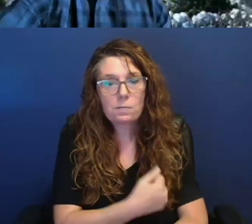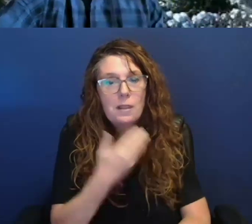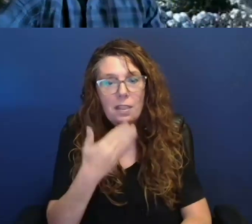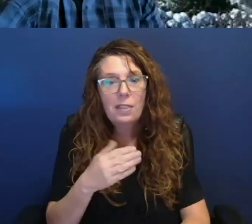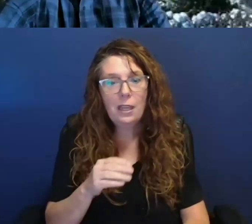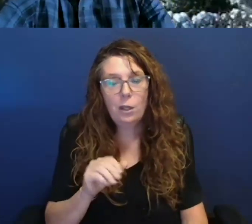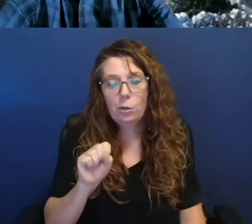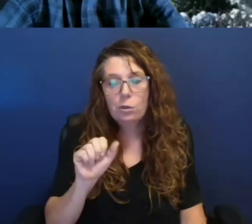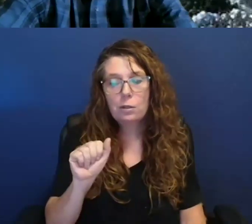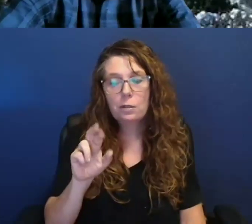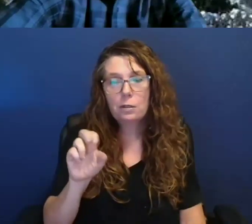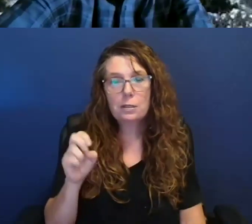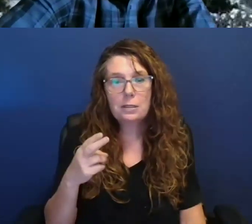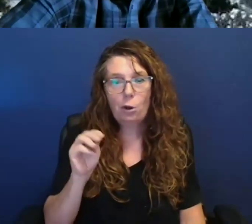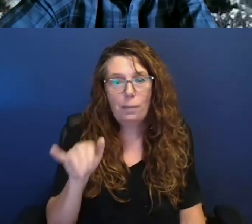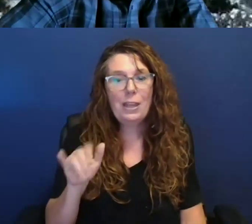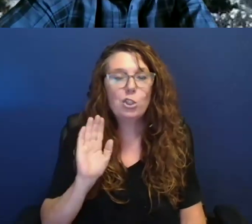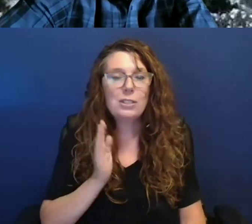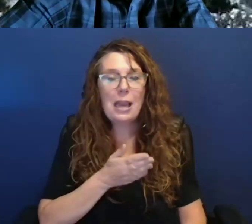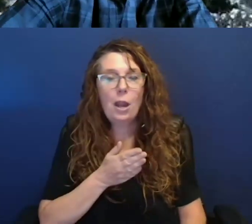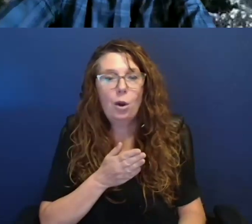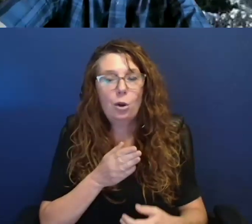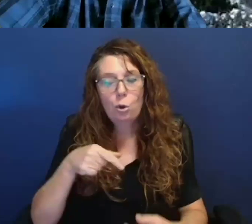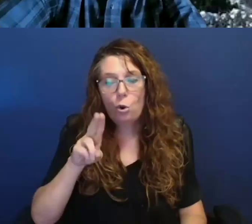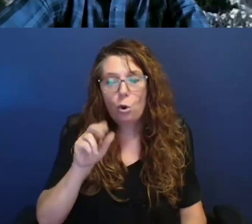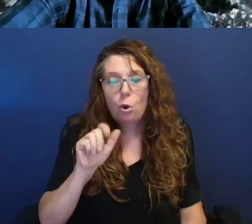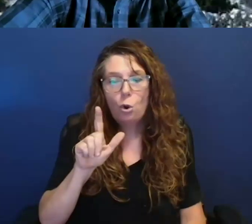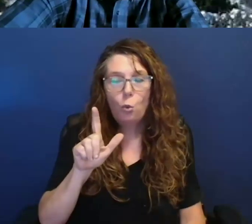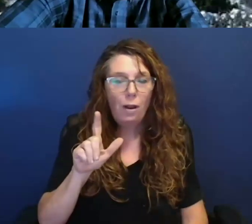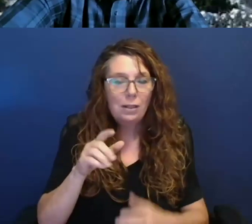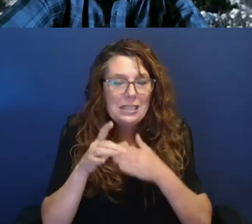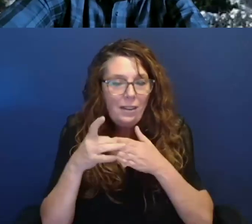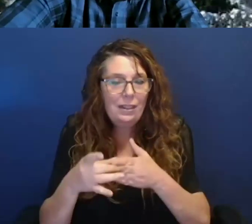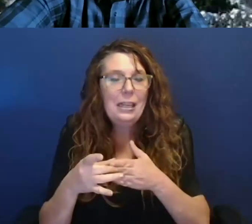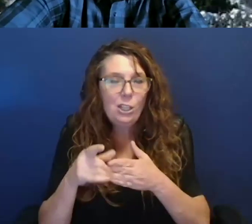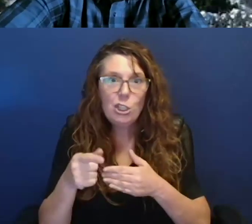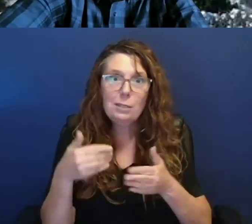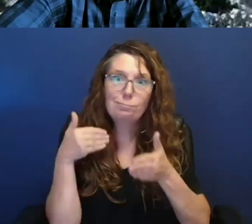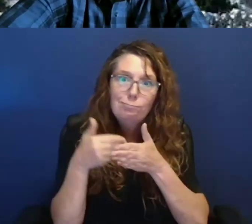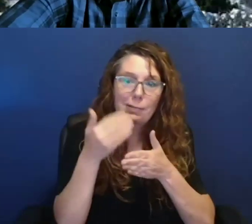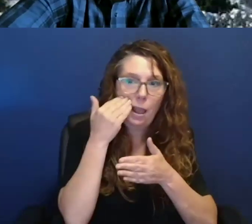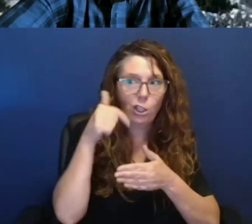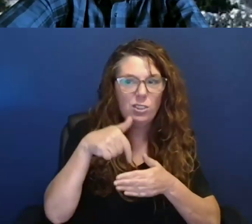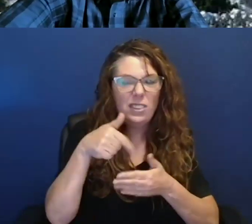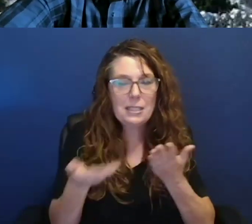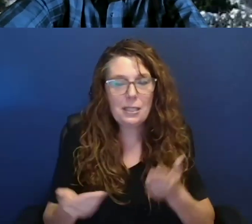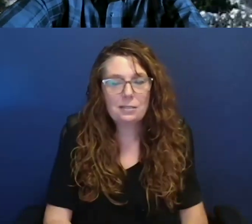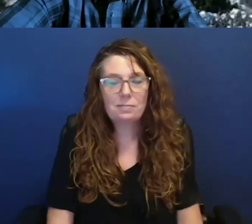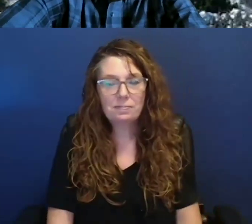Thank you, Sarah May. Sarah May is our qualitative lead on our team, so she has intimate knowledge of these.